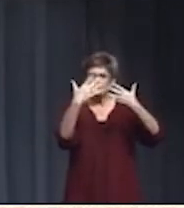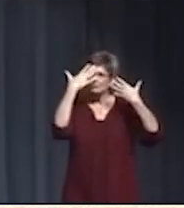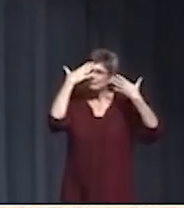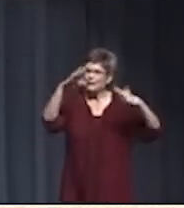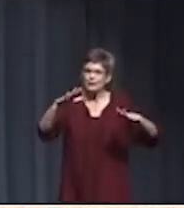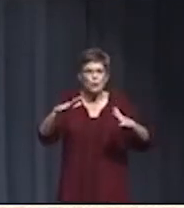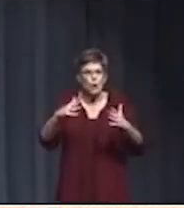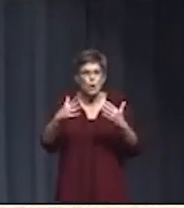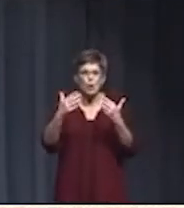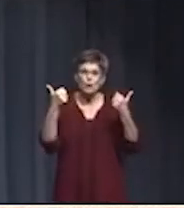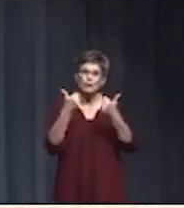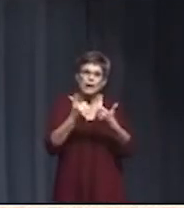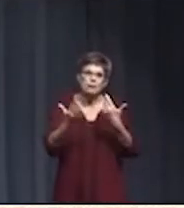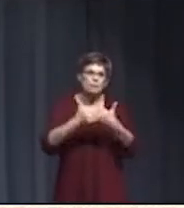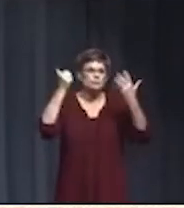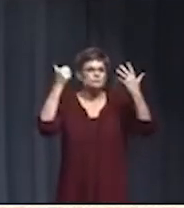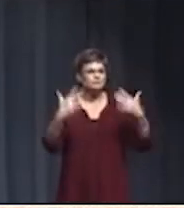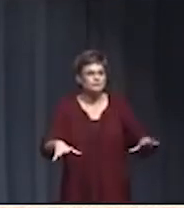the end zone.